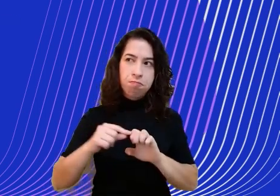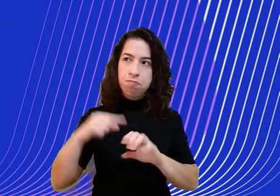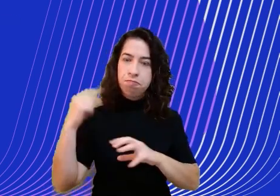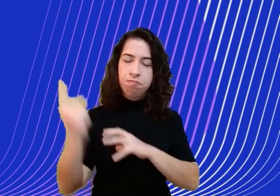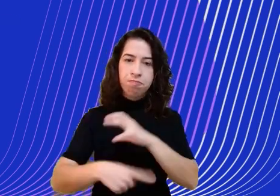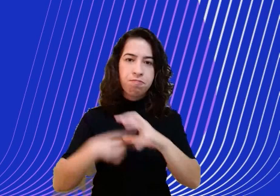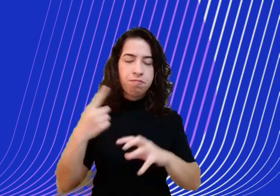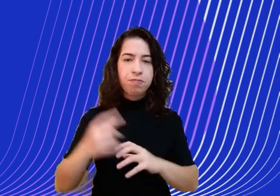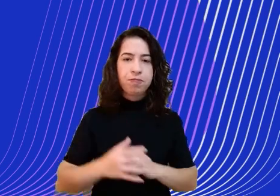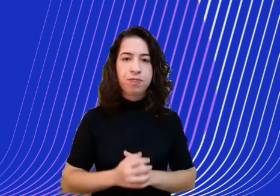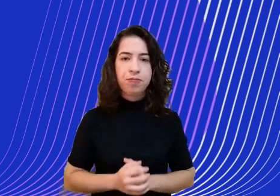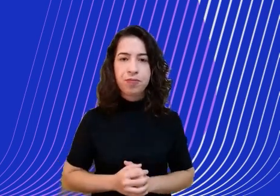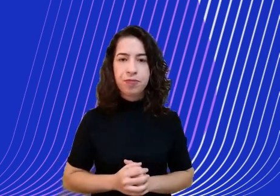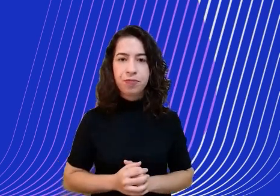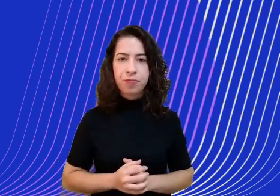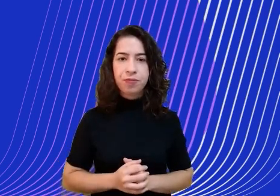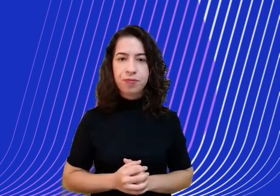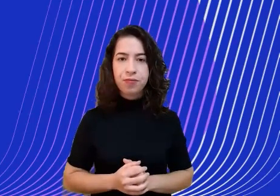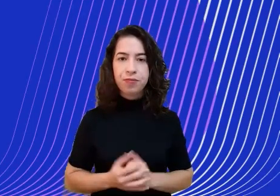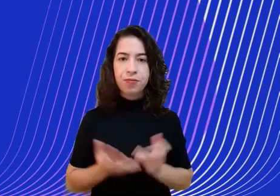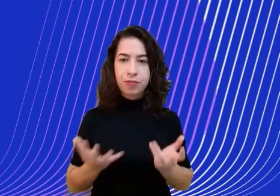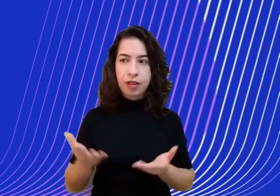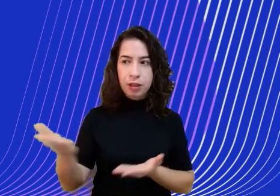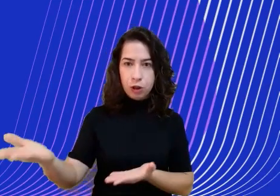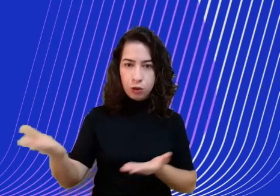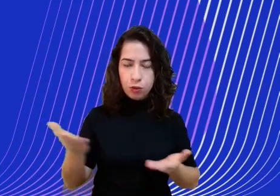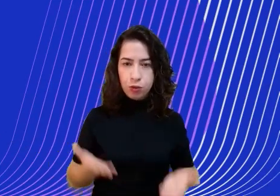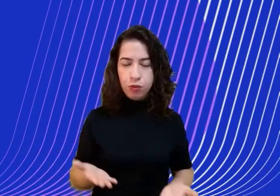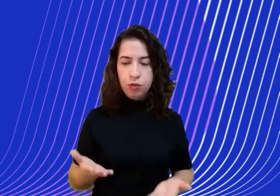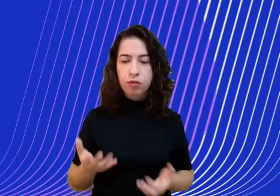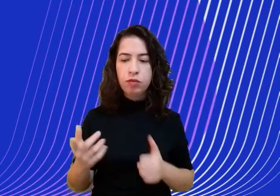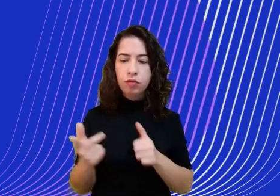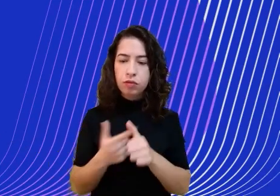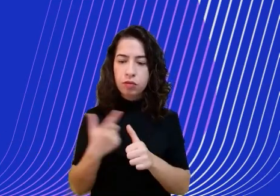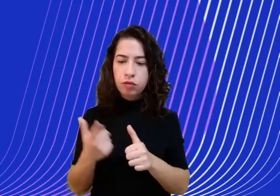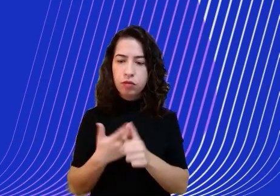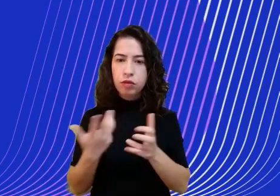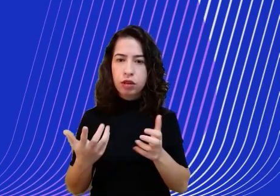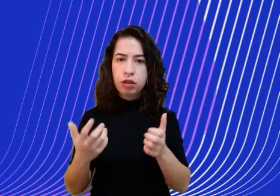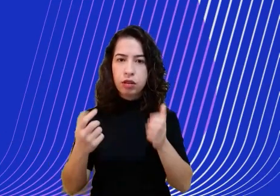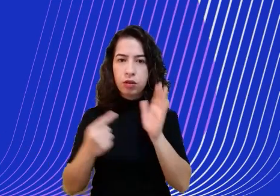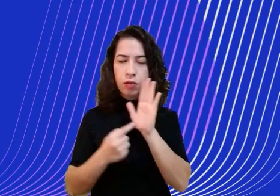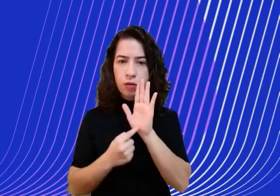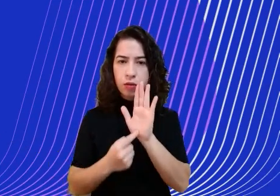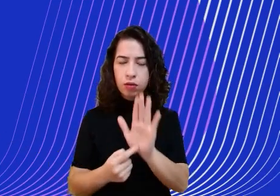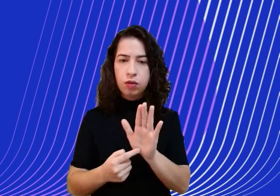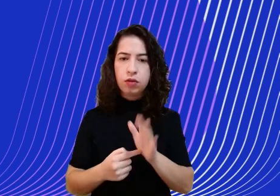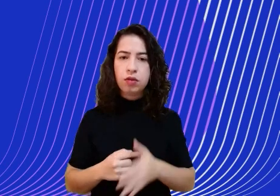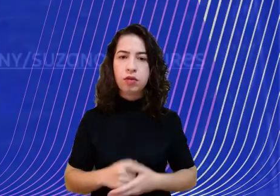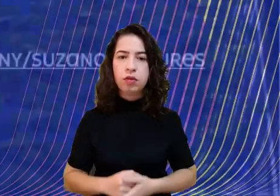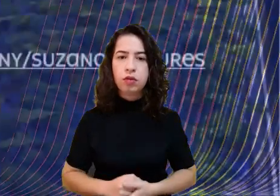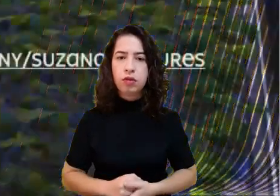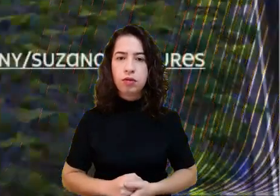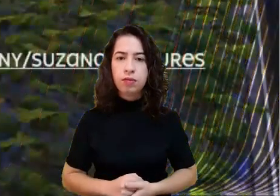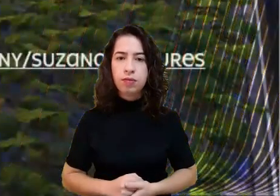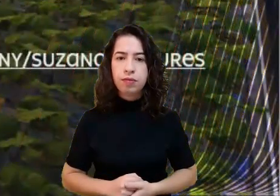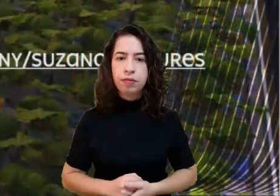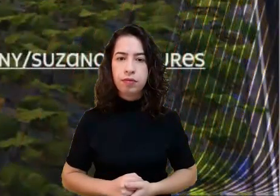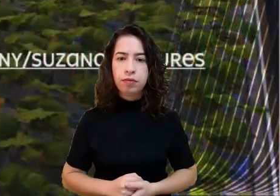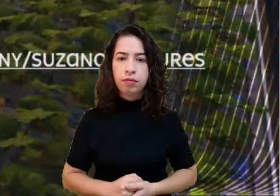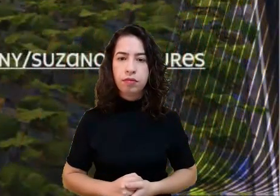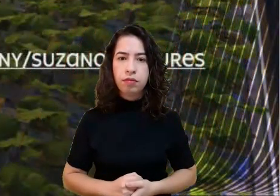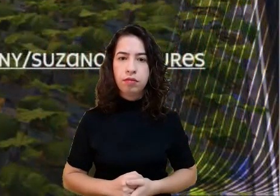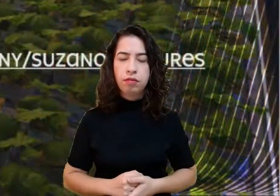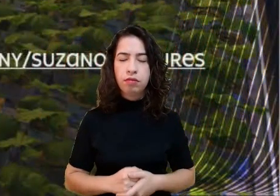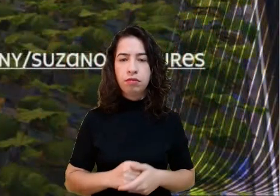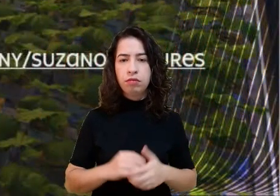partner ecosystem. So I would like to call now, well, before, let me show you our references.